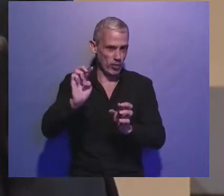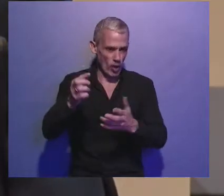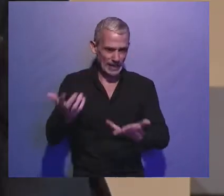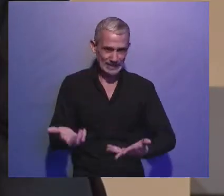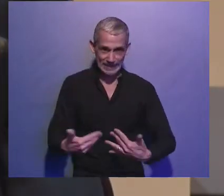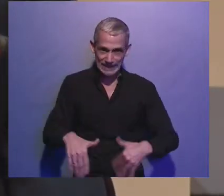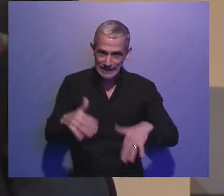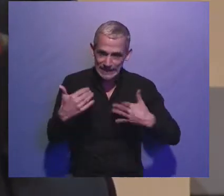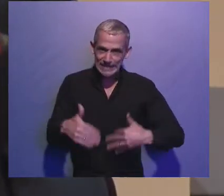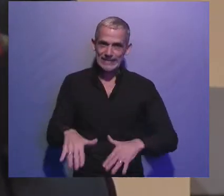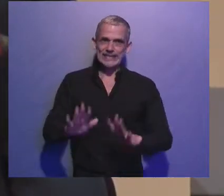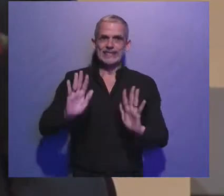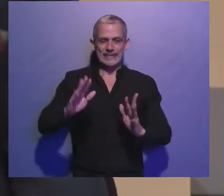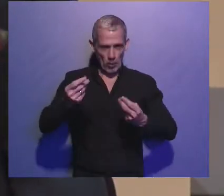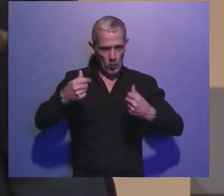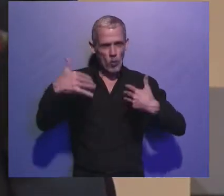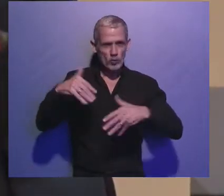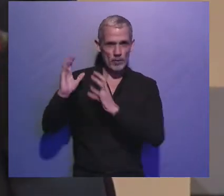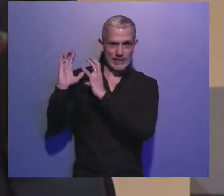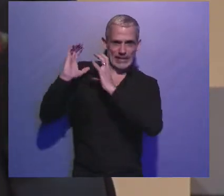almost $3 billion.